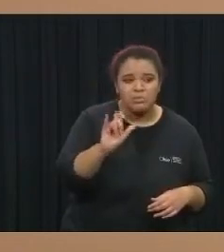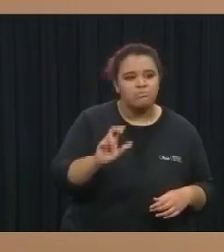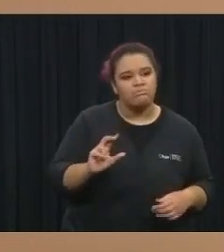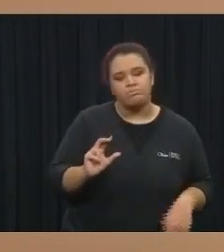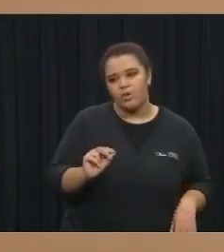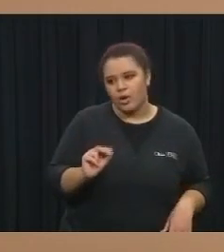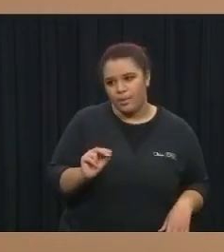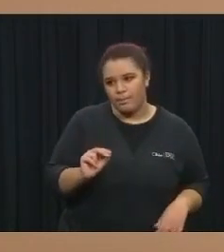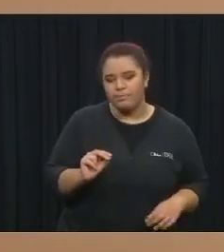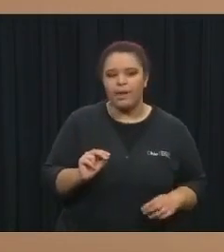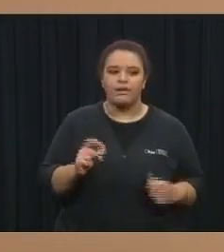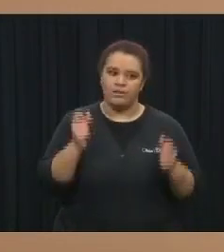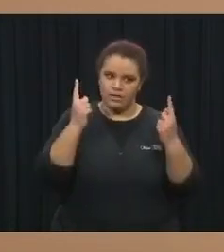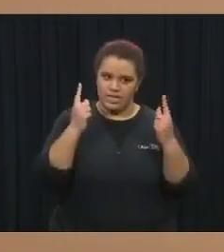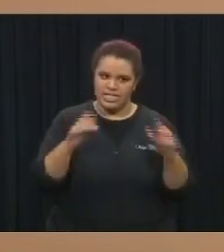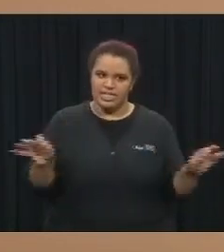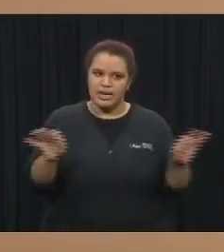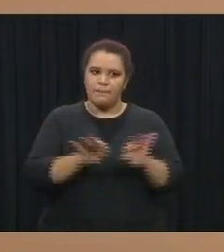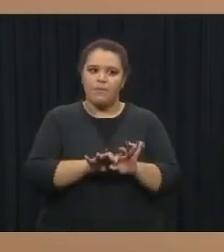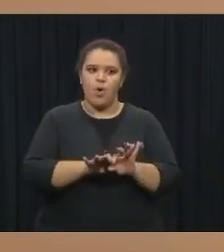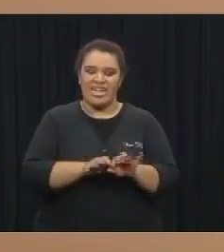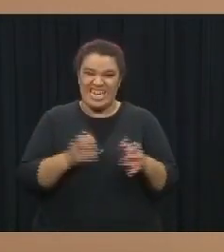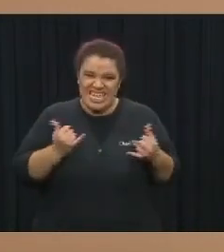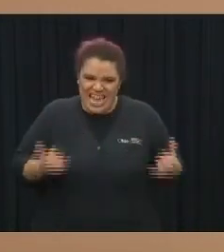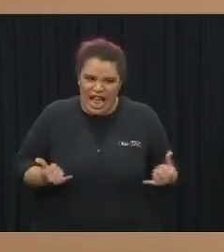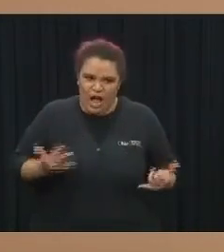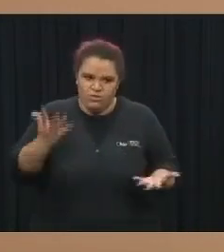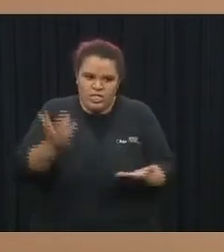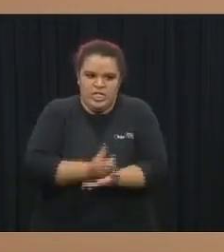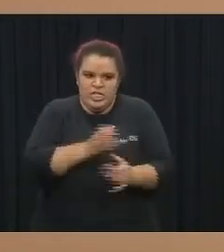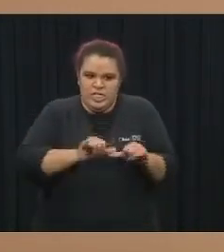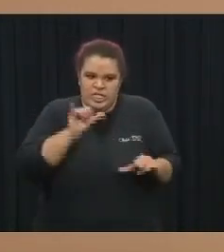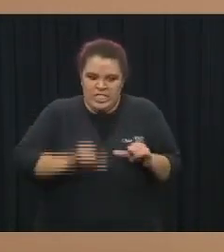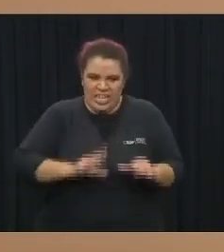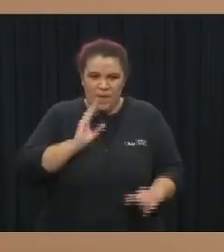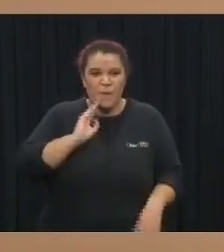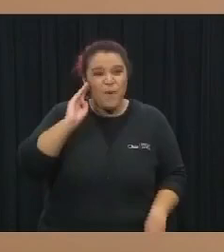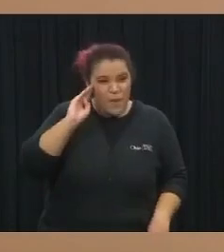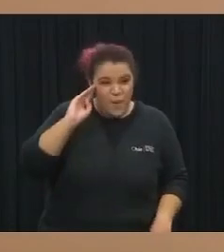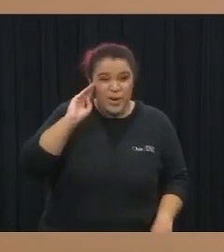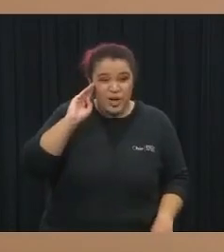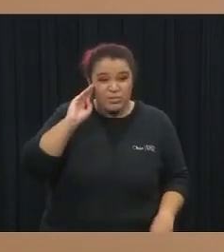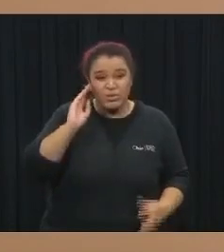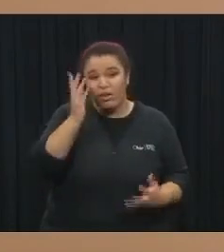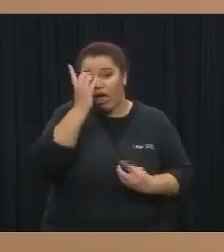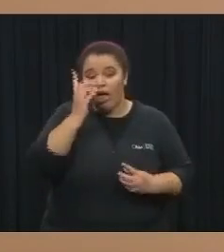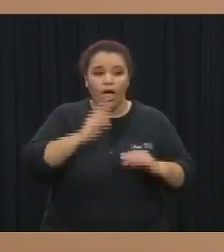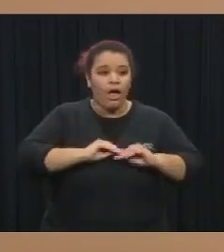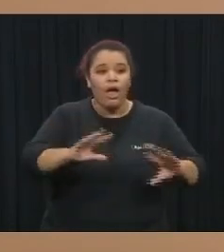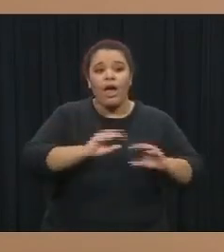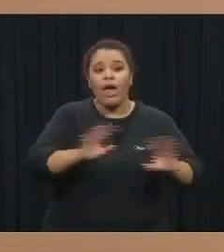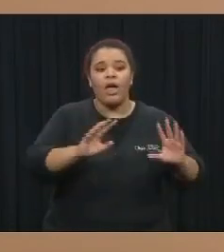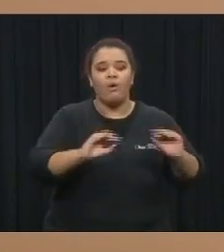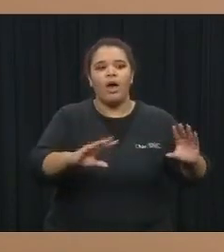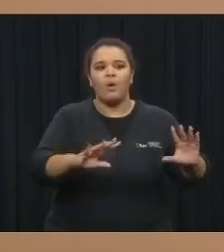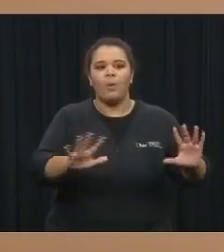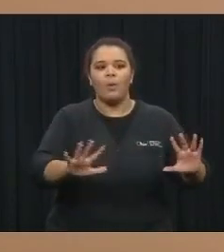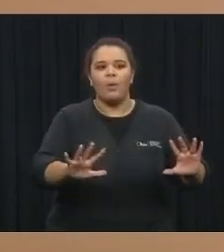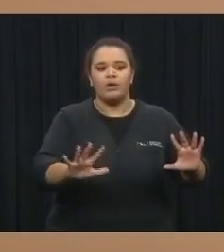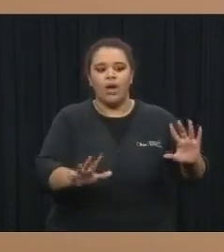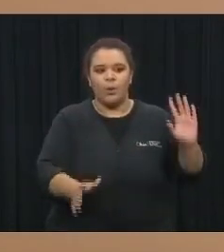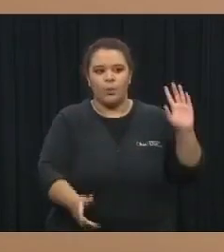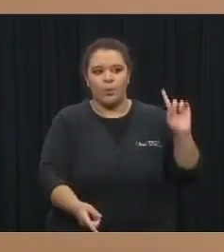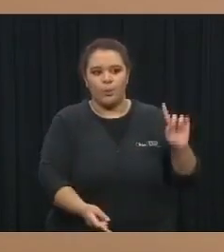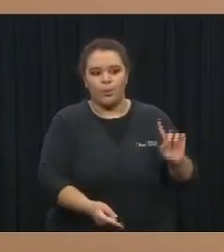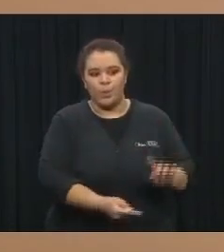maximize the stop of spread by staying home. This is for a briefer period of time, and then we will walk